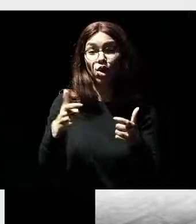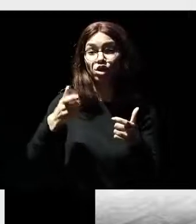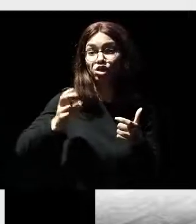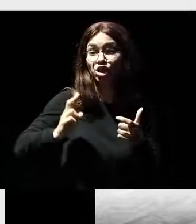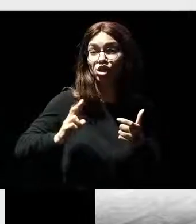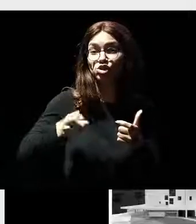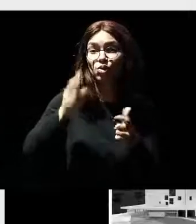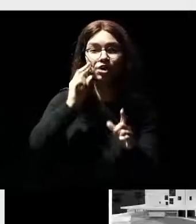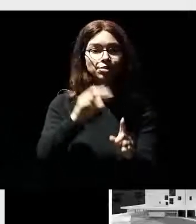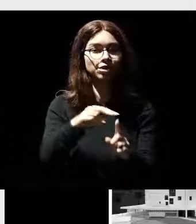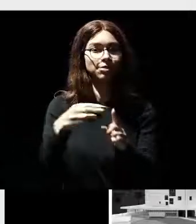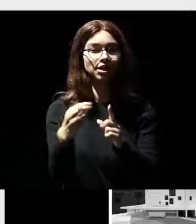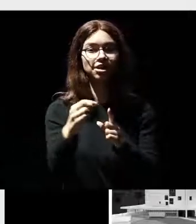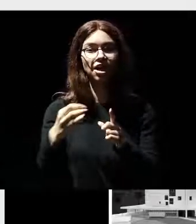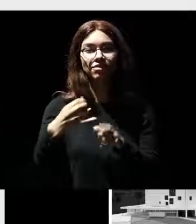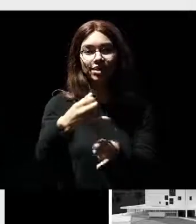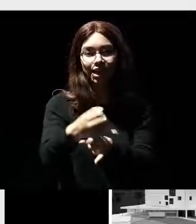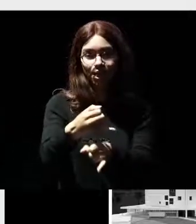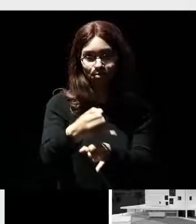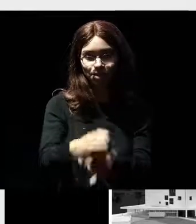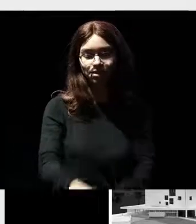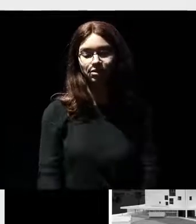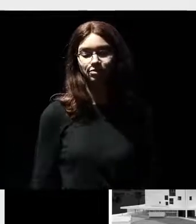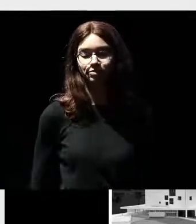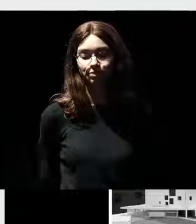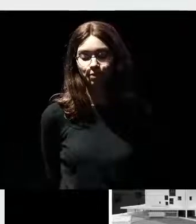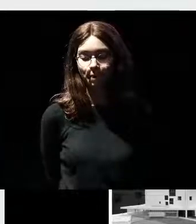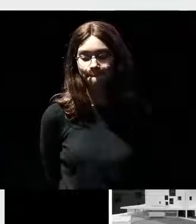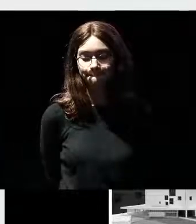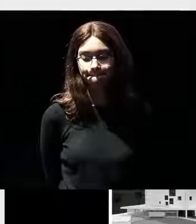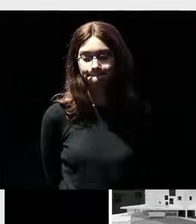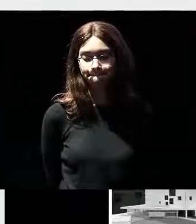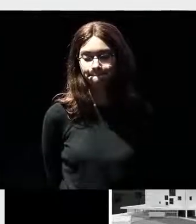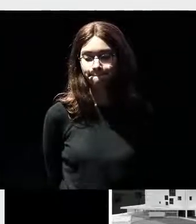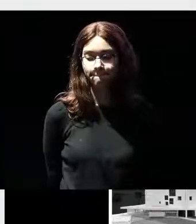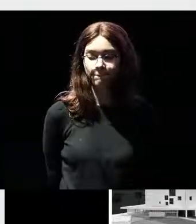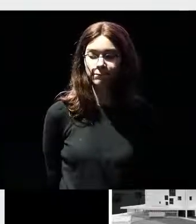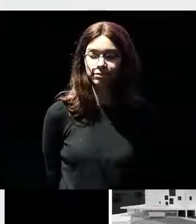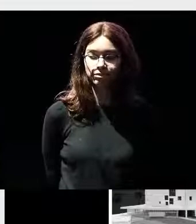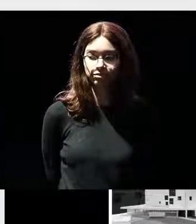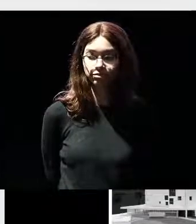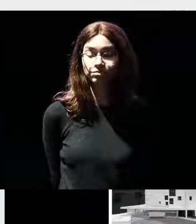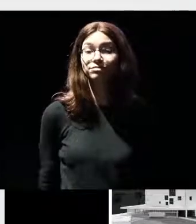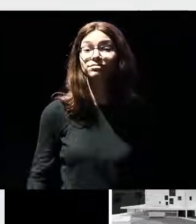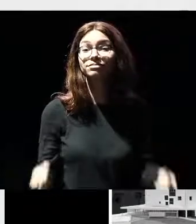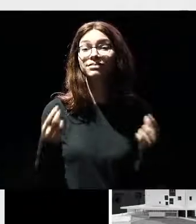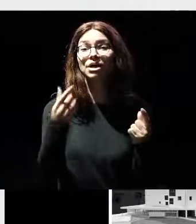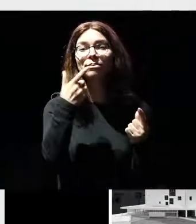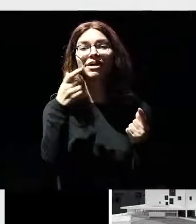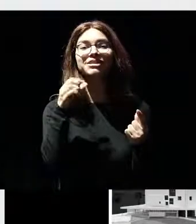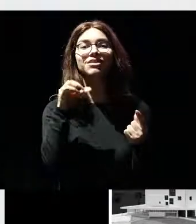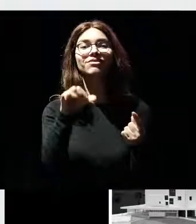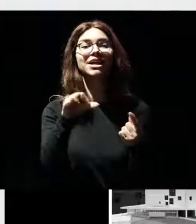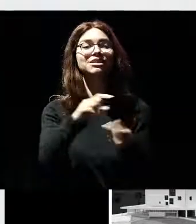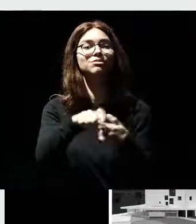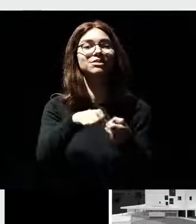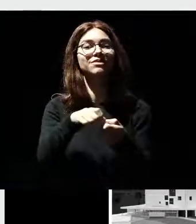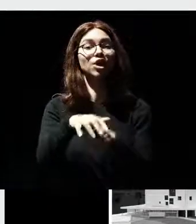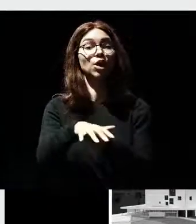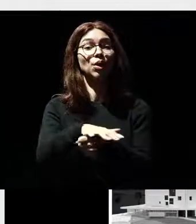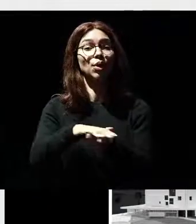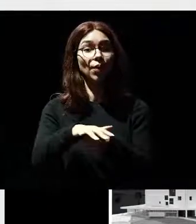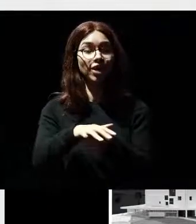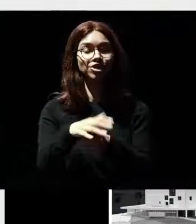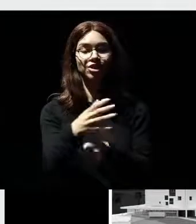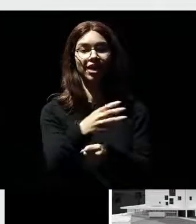logic of the campus. Because of that location, and